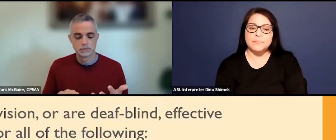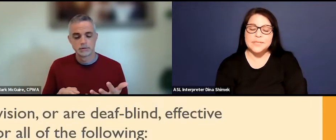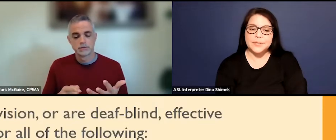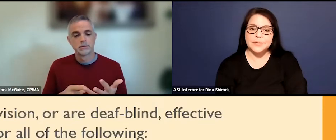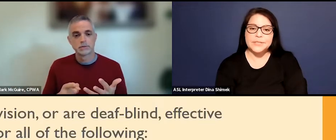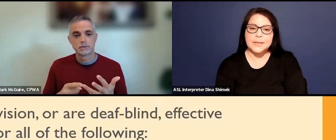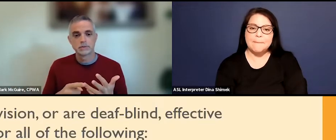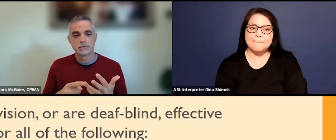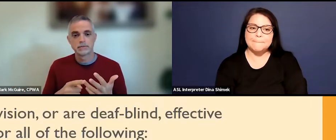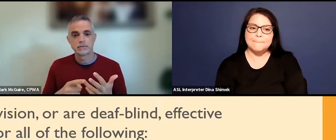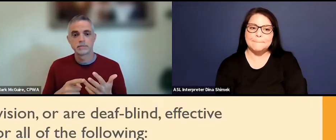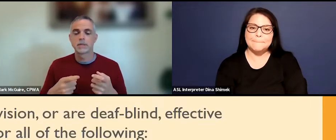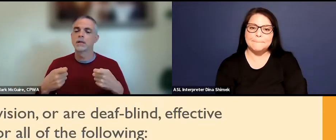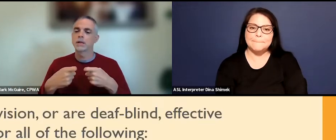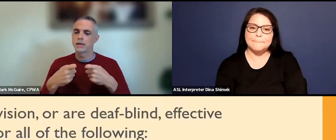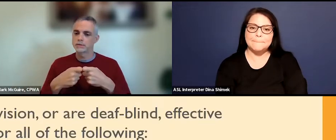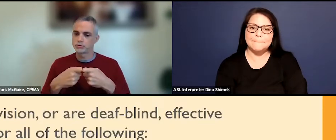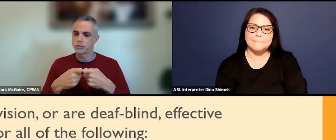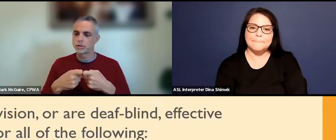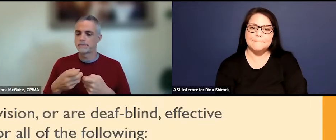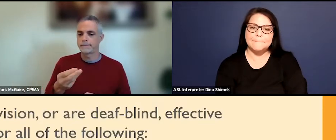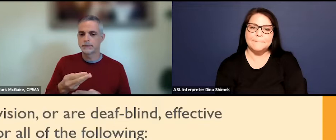Braille materials.